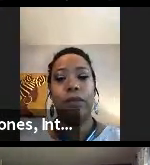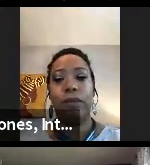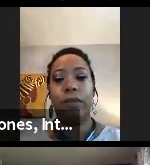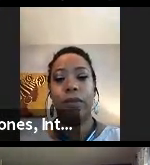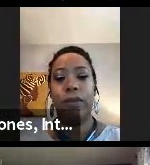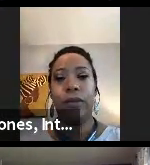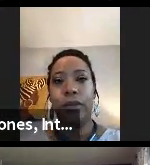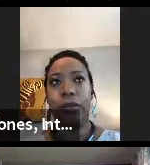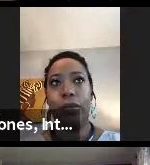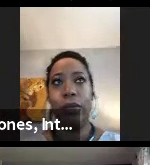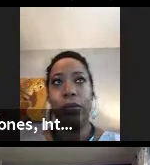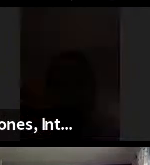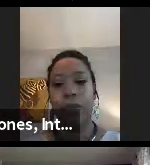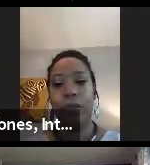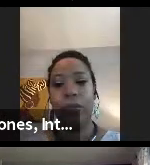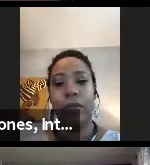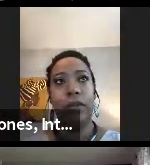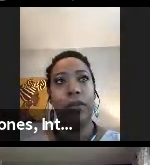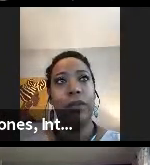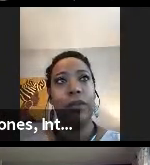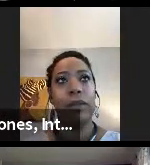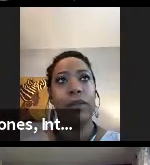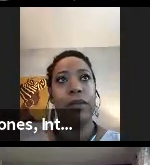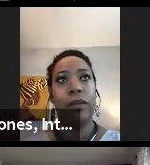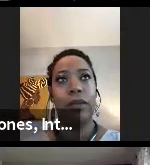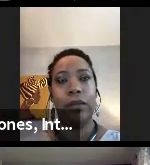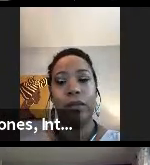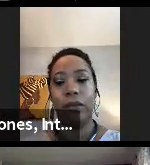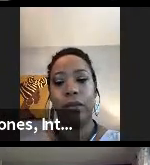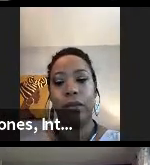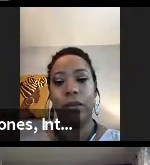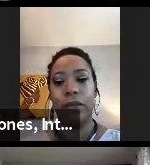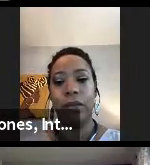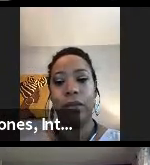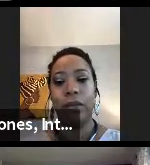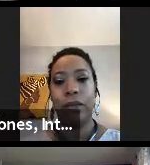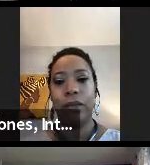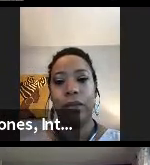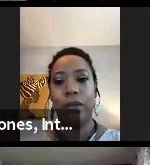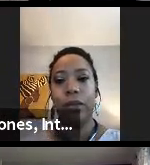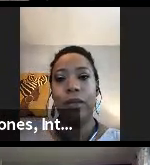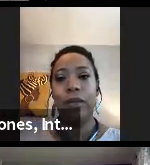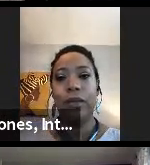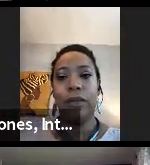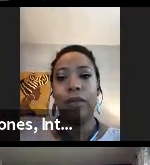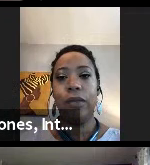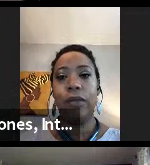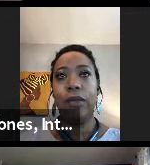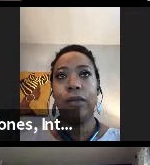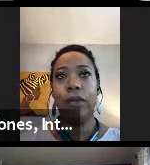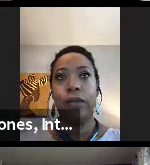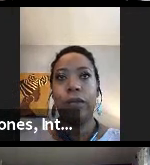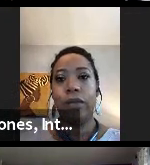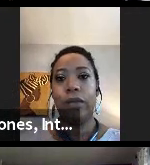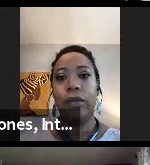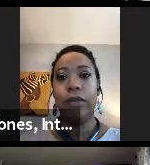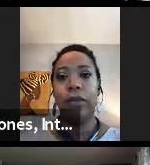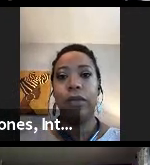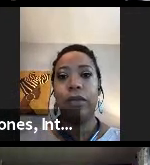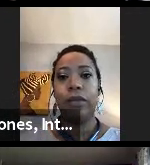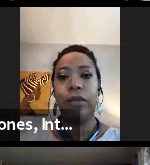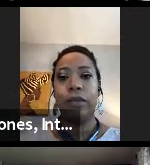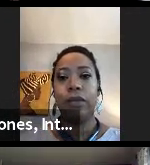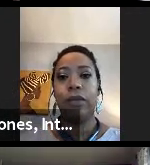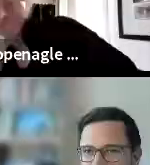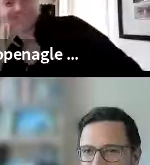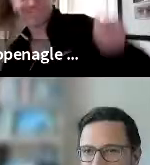So, welcome back, everybody. Welcome back. So, how was that for